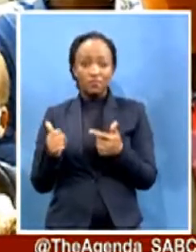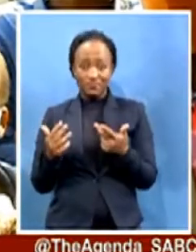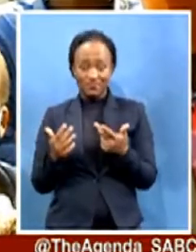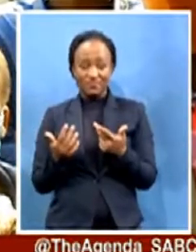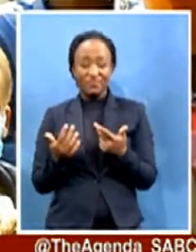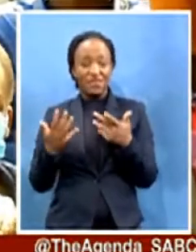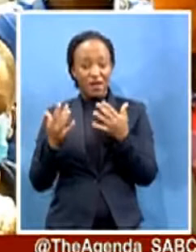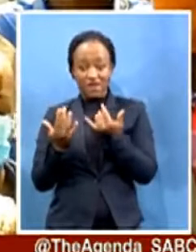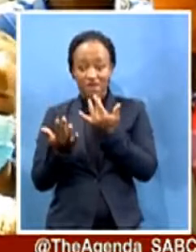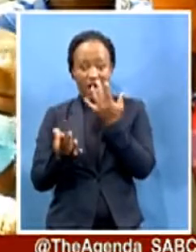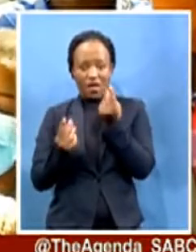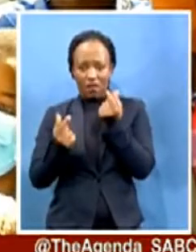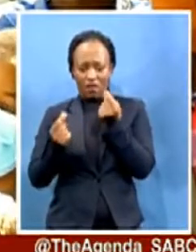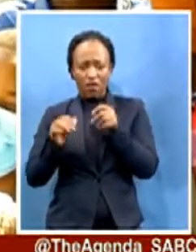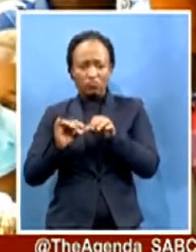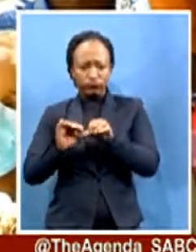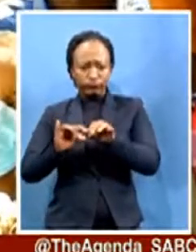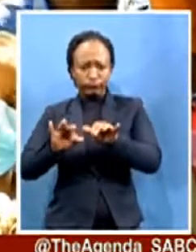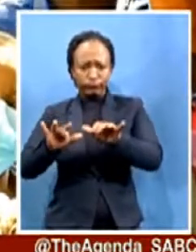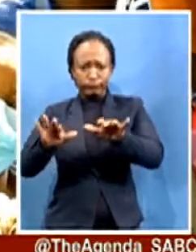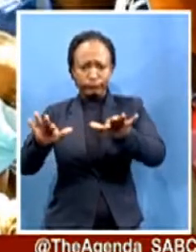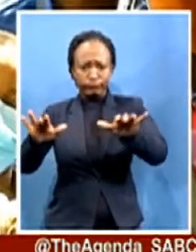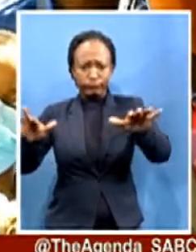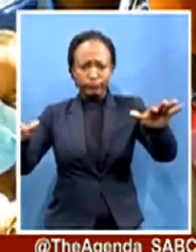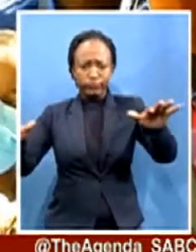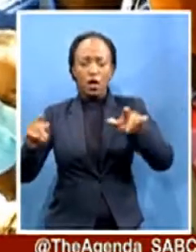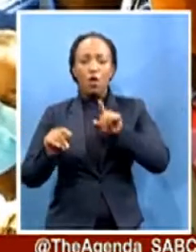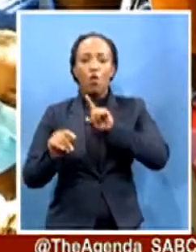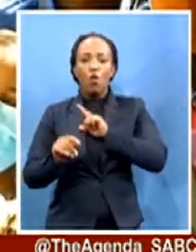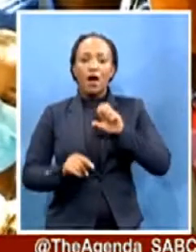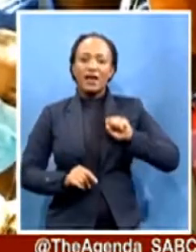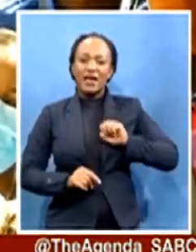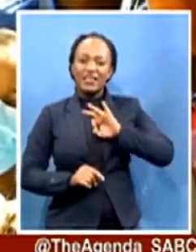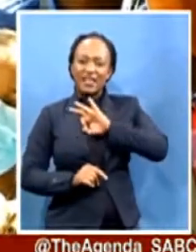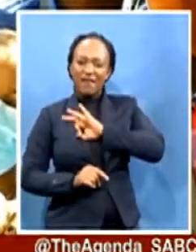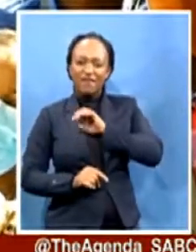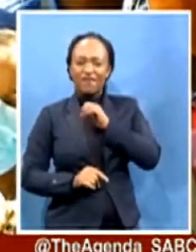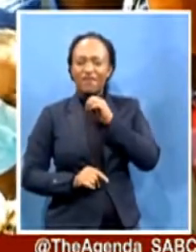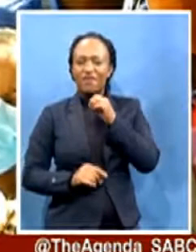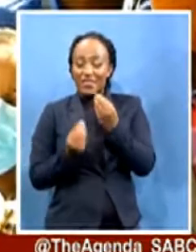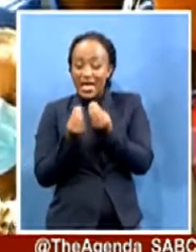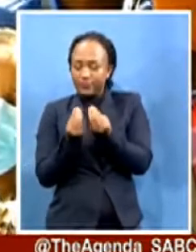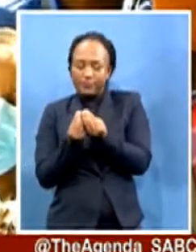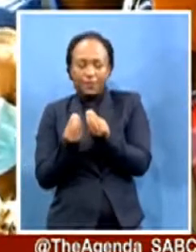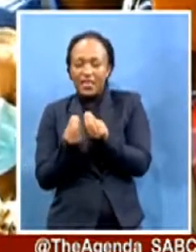of the stuff we use. More oxygen, more sanitizers, more